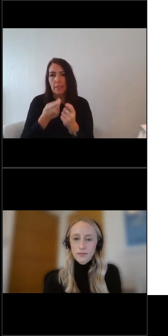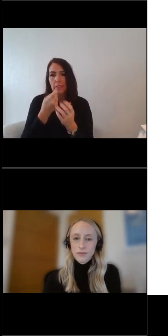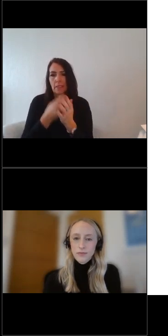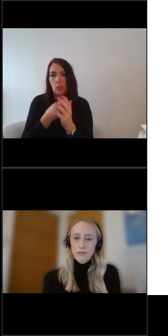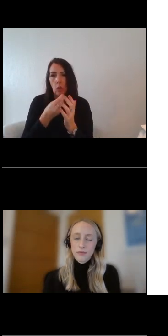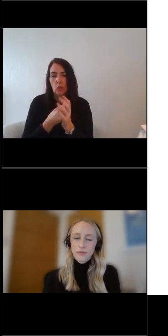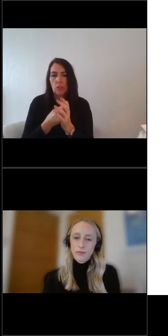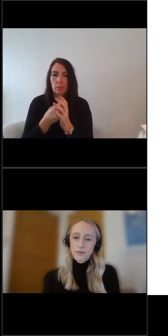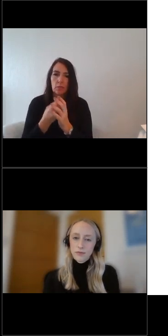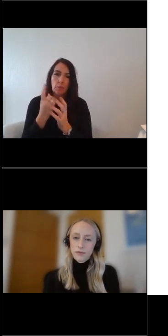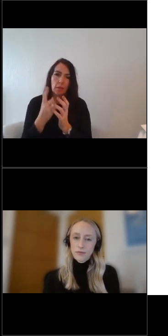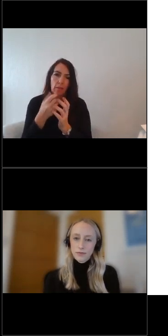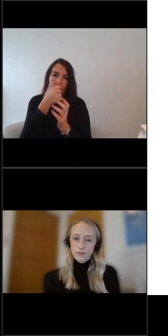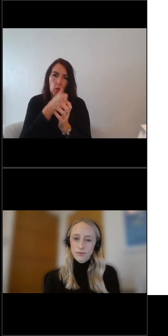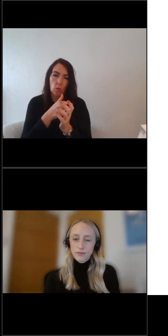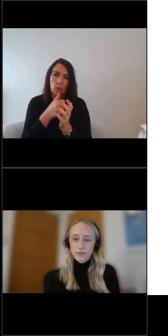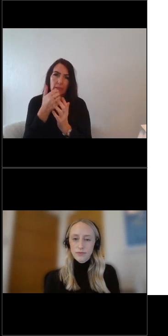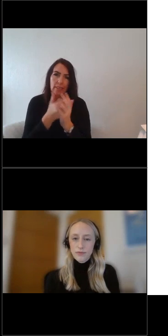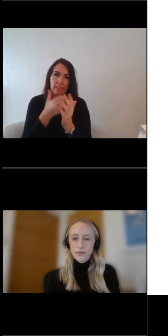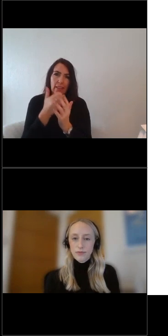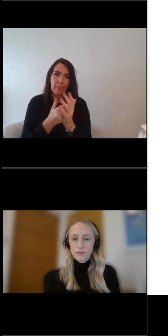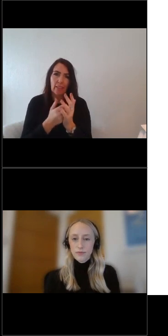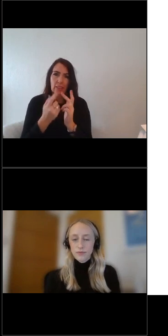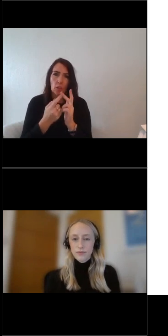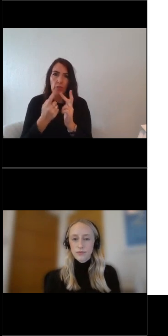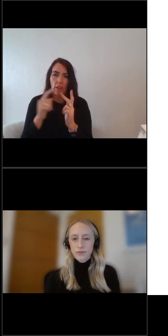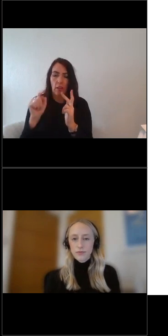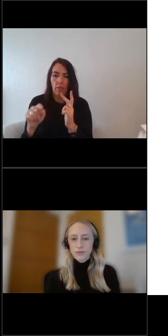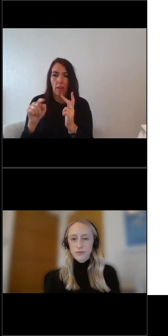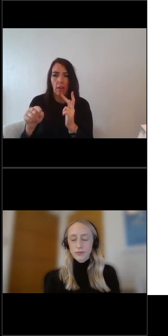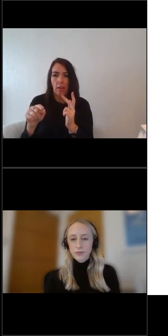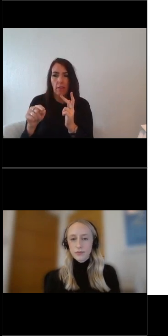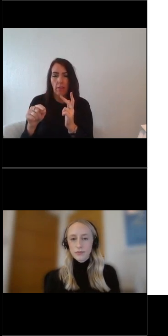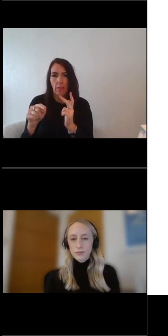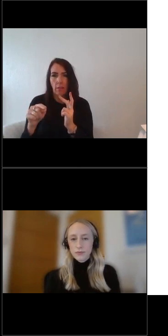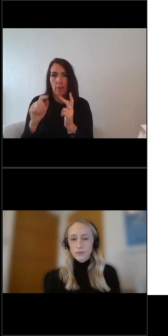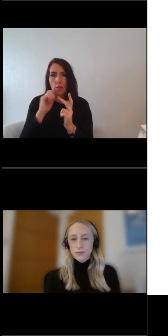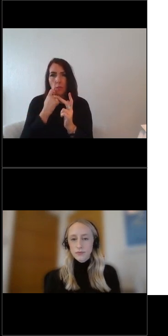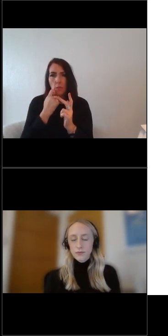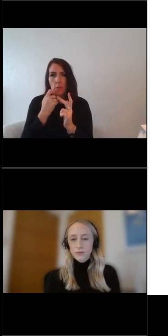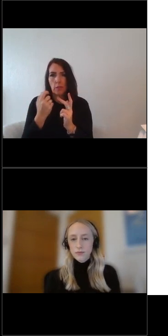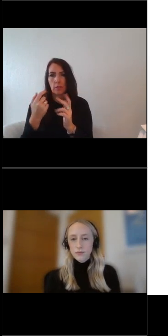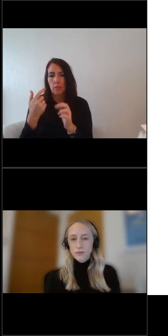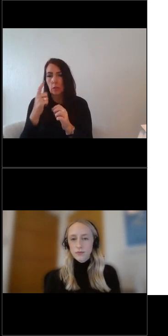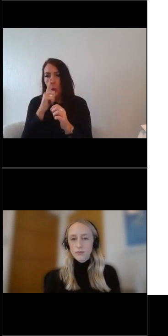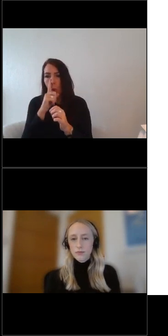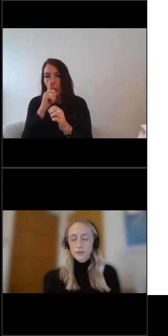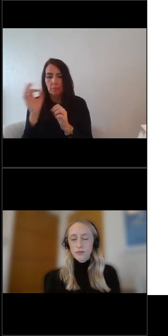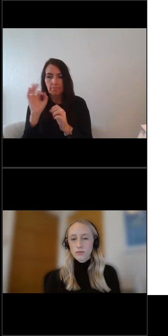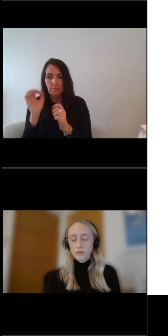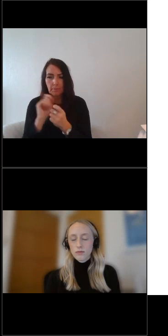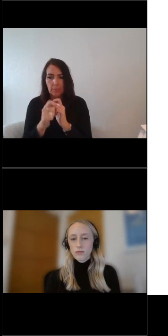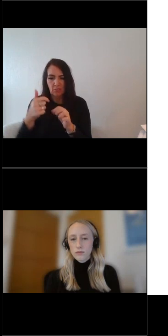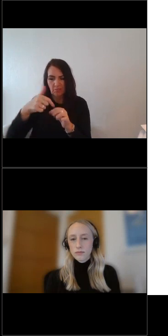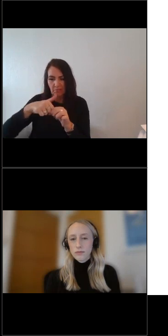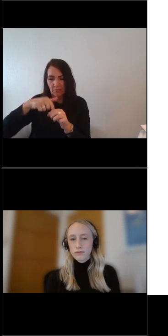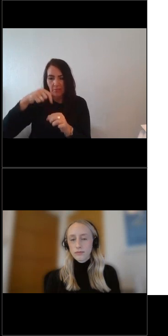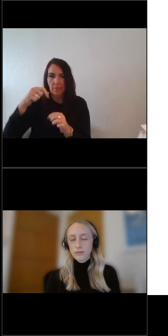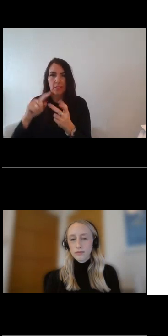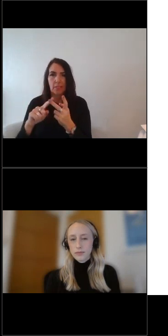course, the savings on the other side of maintenance will be you don't have oil to change, you don't have anywhere near as many